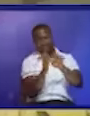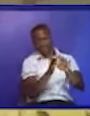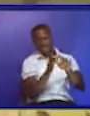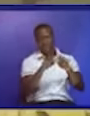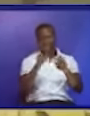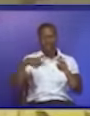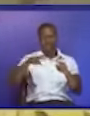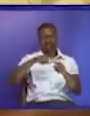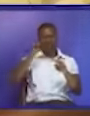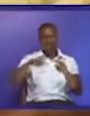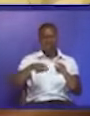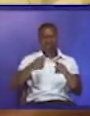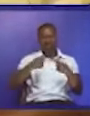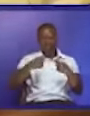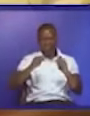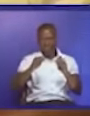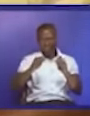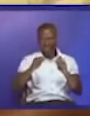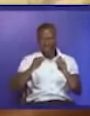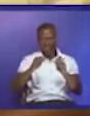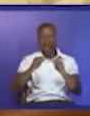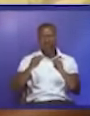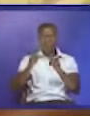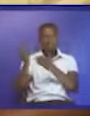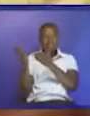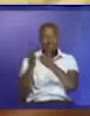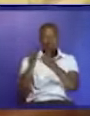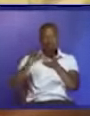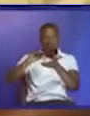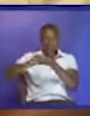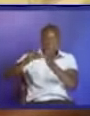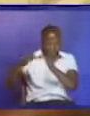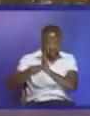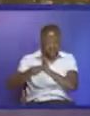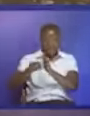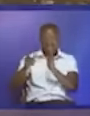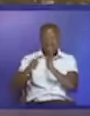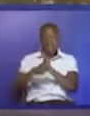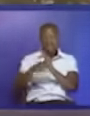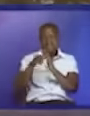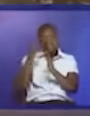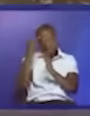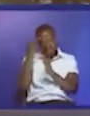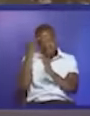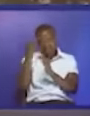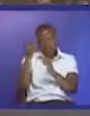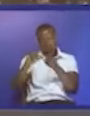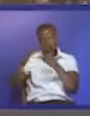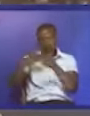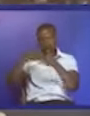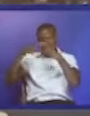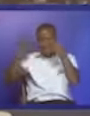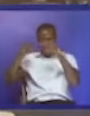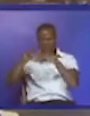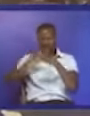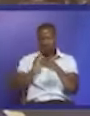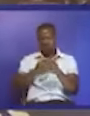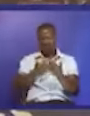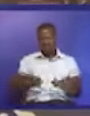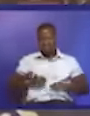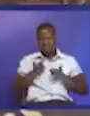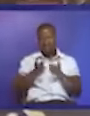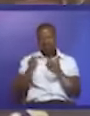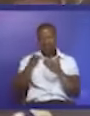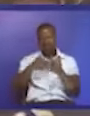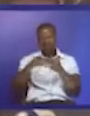to scripturally give meaning and perspective to the happenings around our lives, the happenings